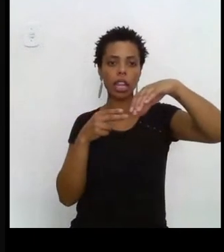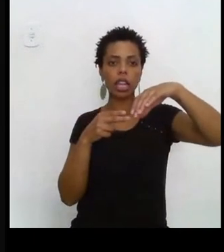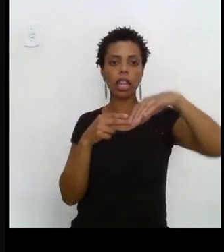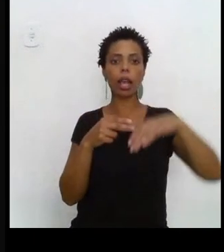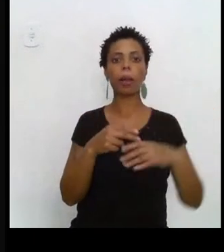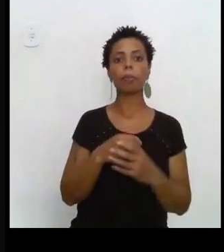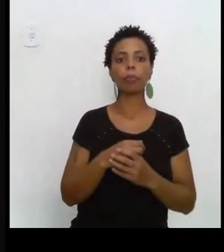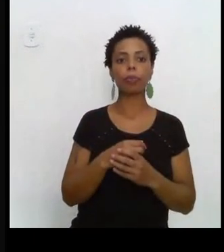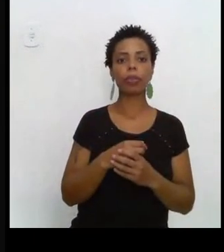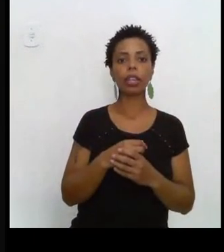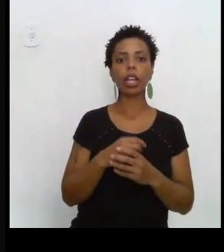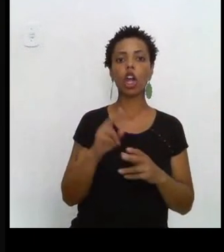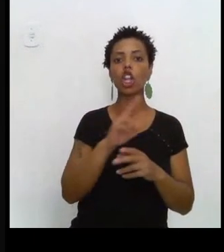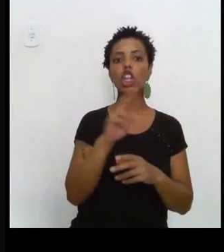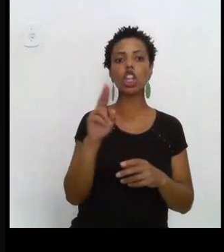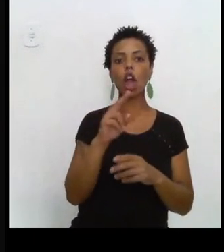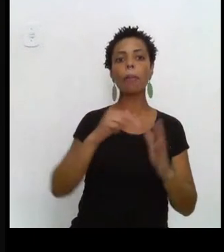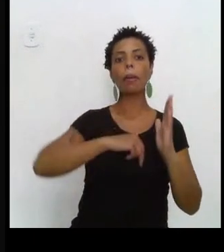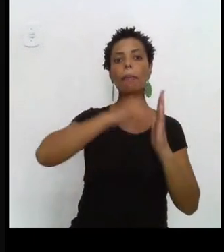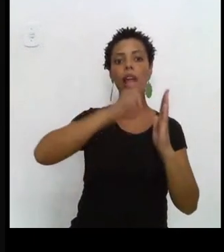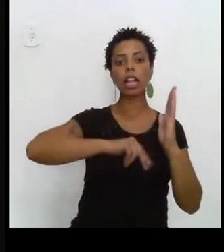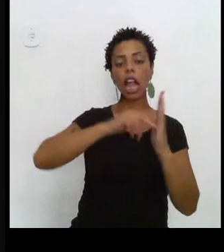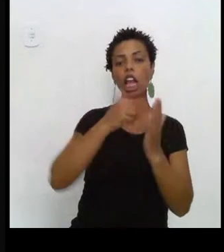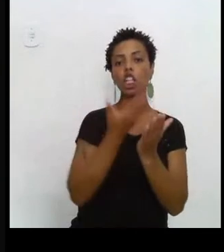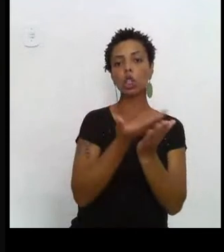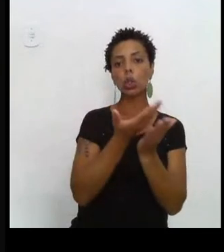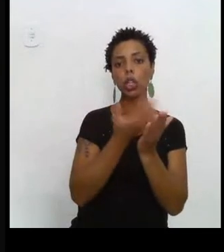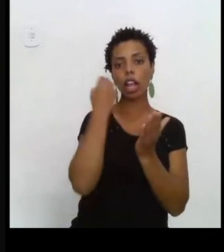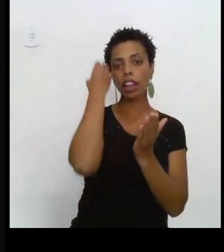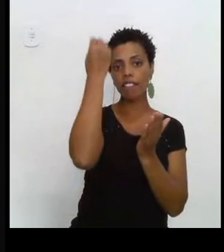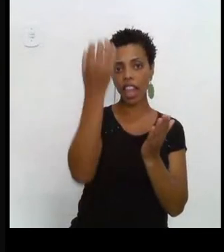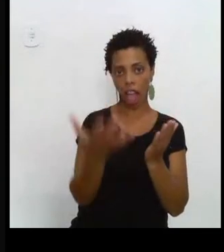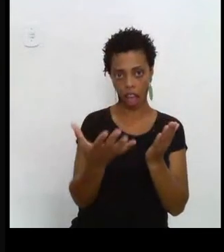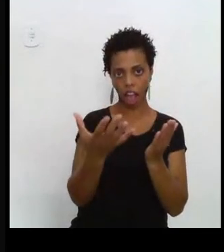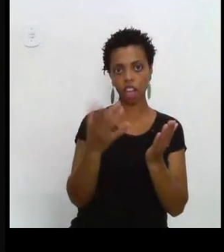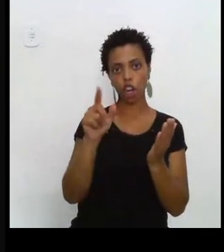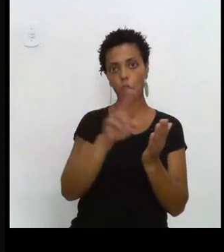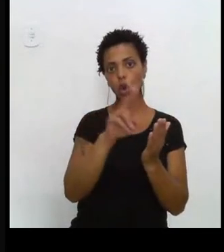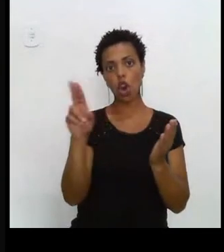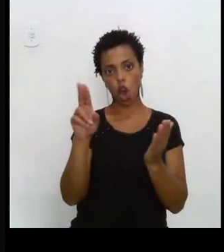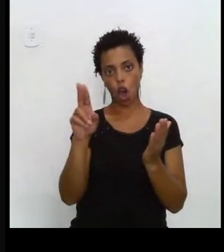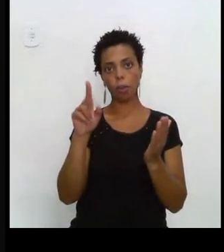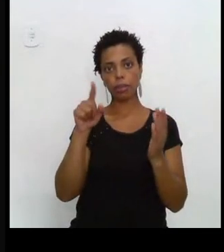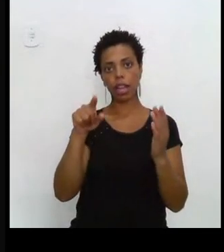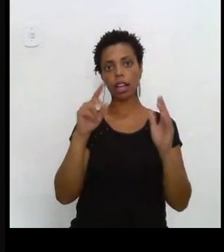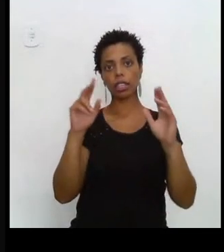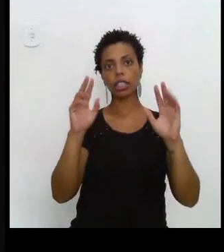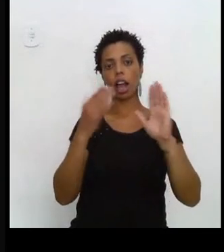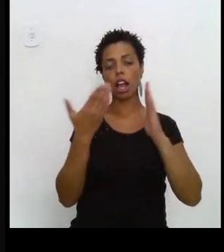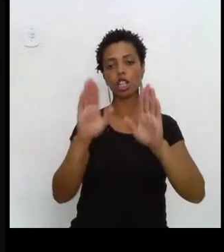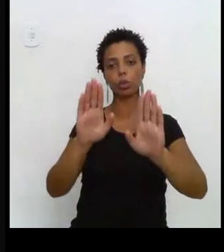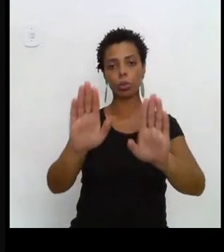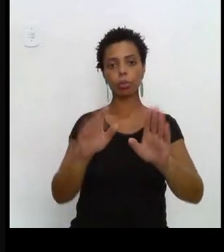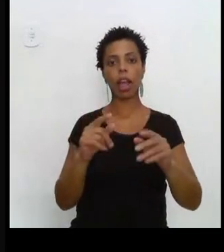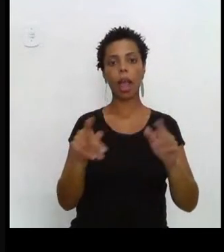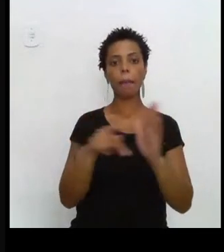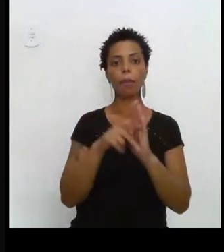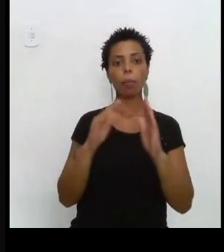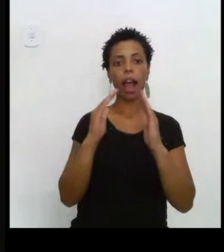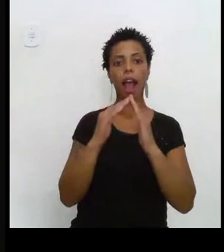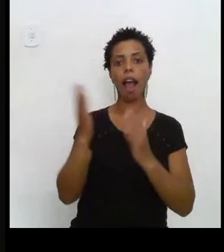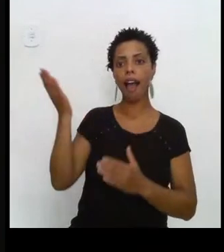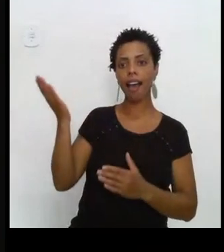House hold on to your Stories and I one Episode